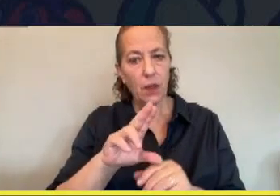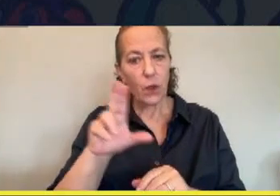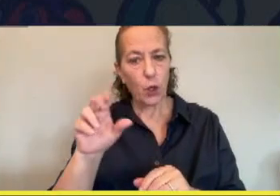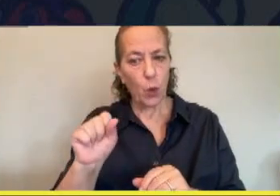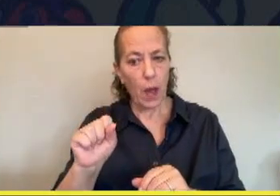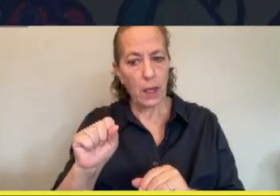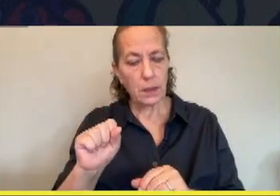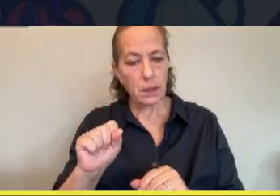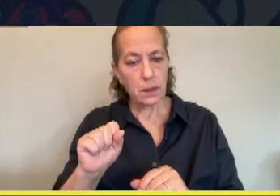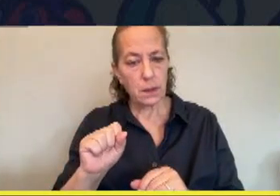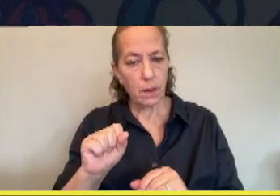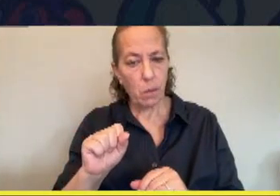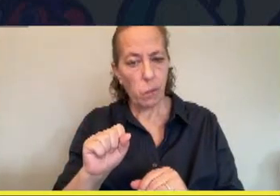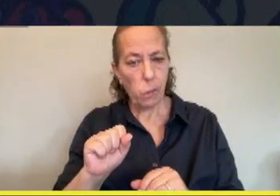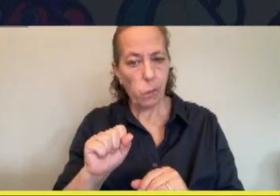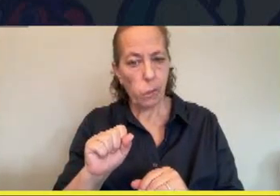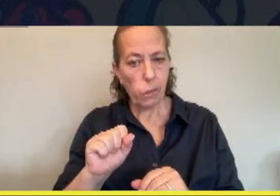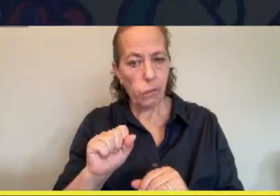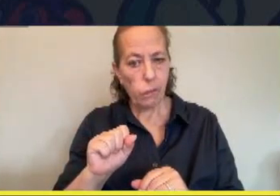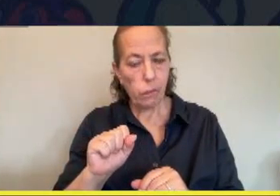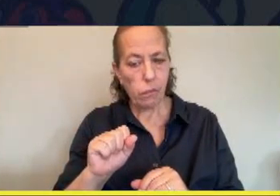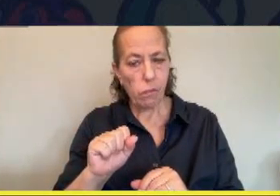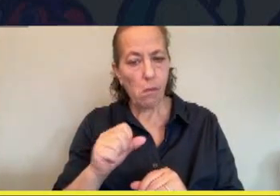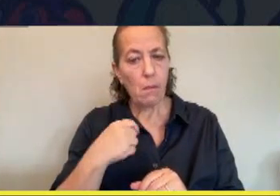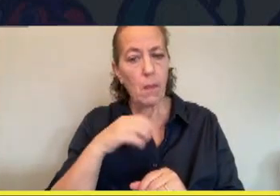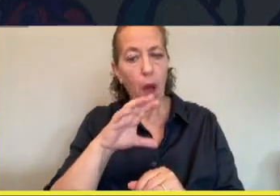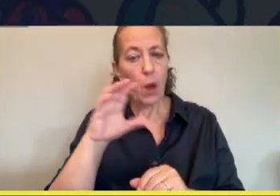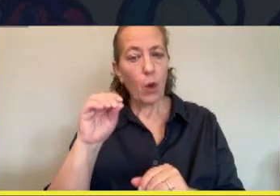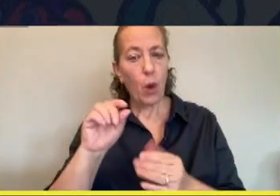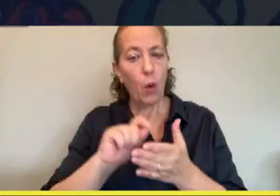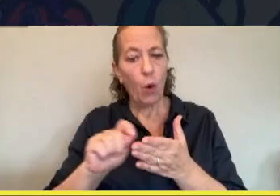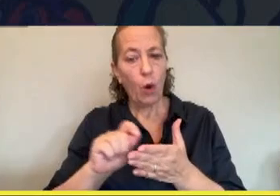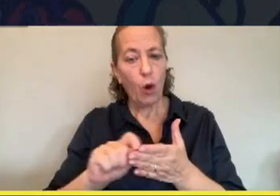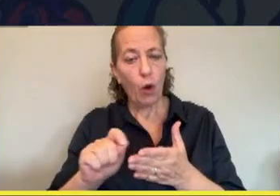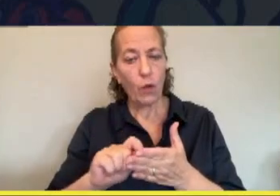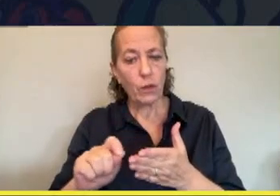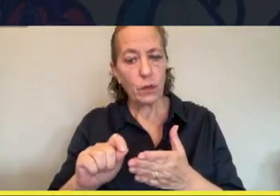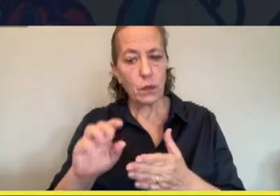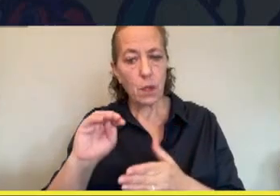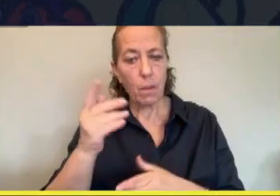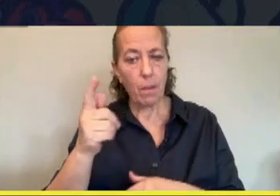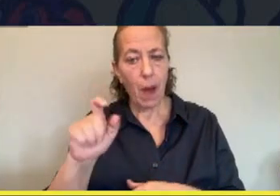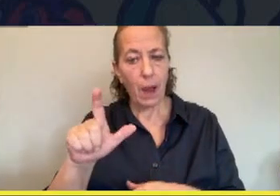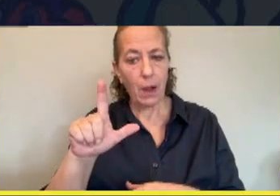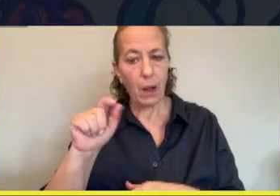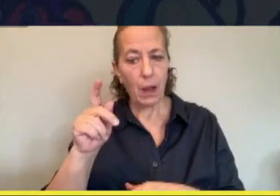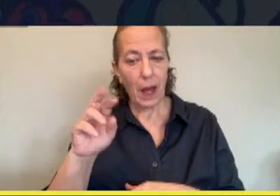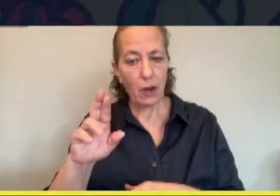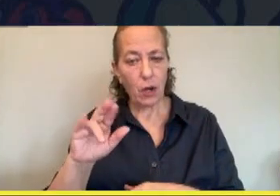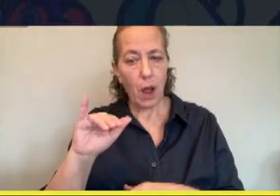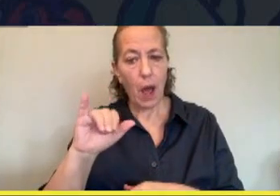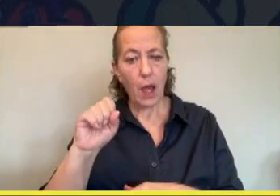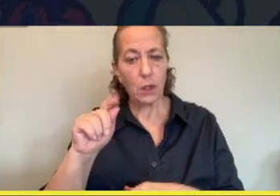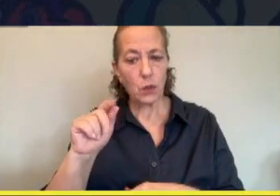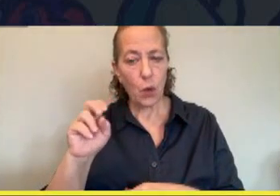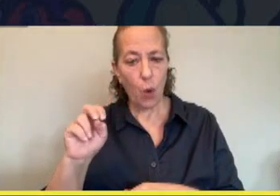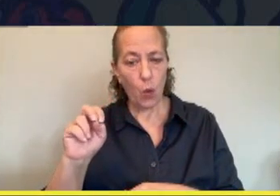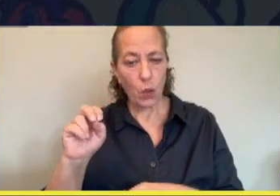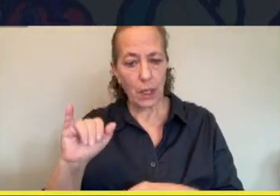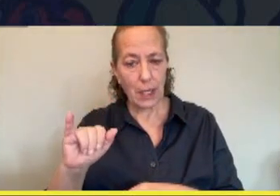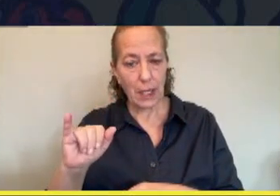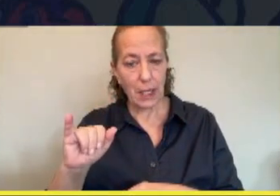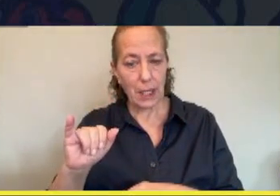I'd like to acknowledge my co-authors, Michael Vedder, our own Lisa Aizoni, Soumya Rao, and Monica